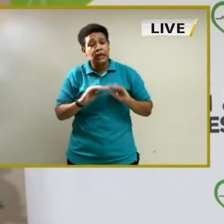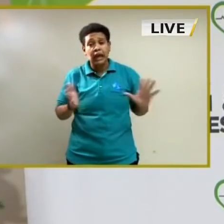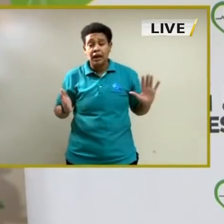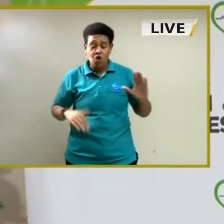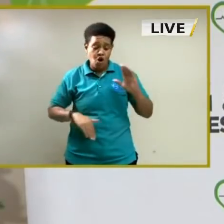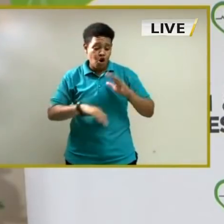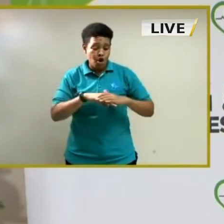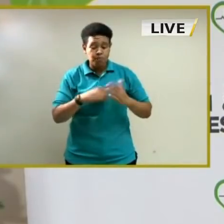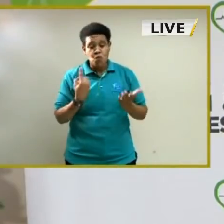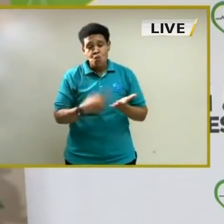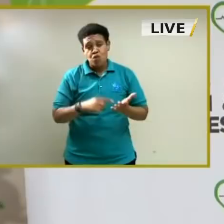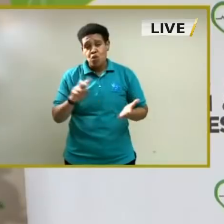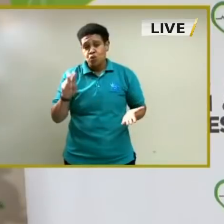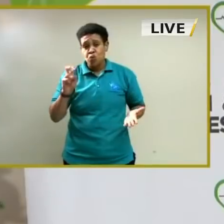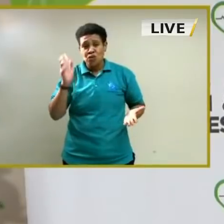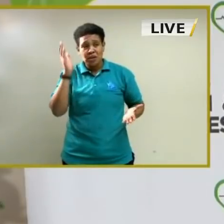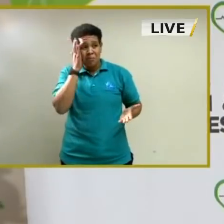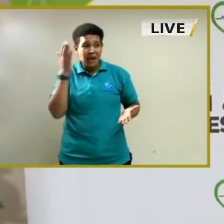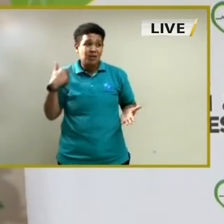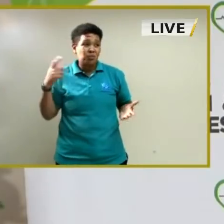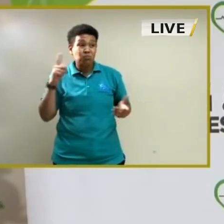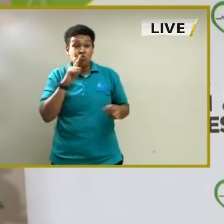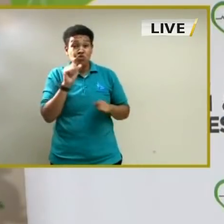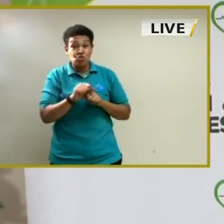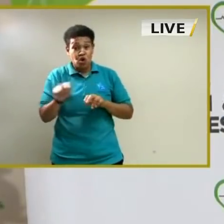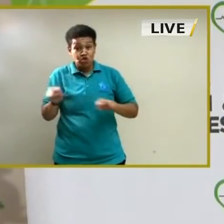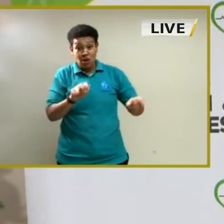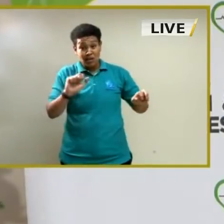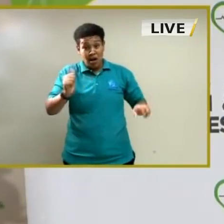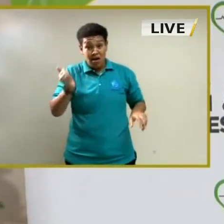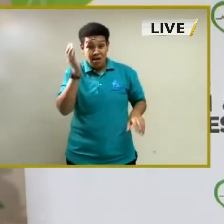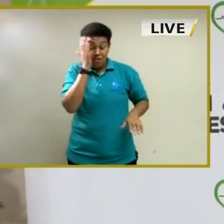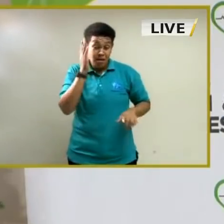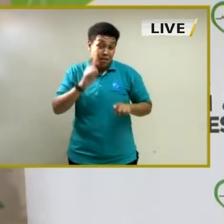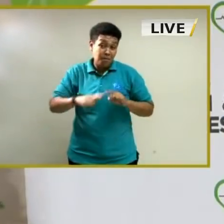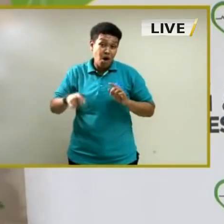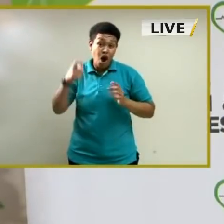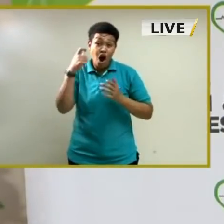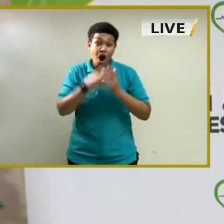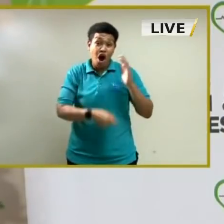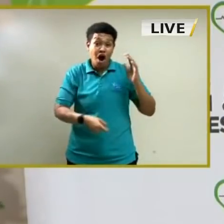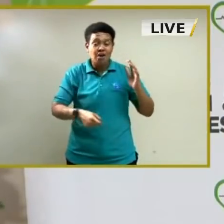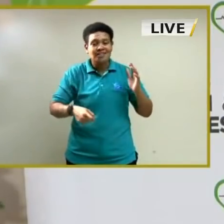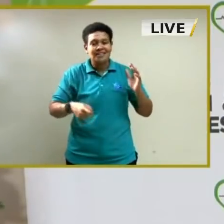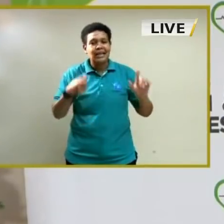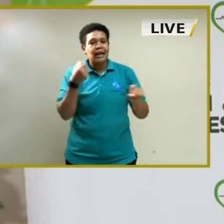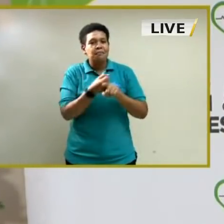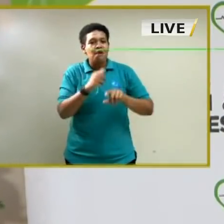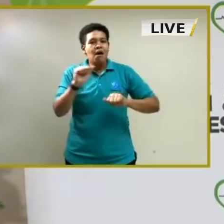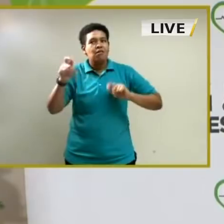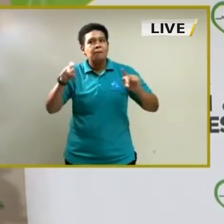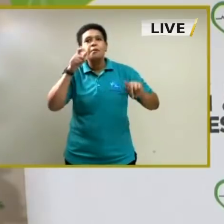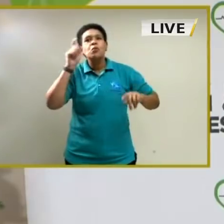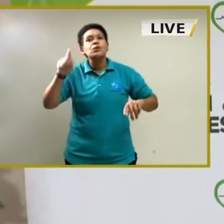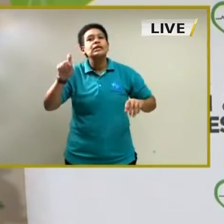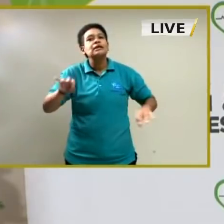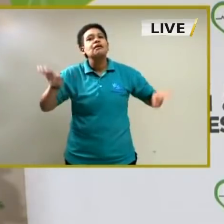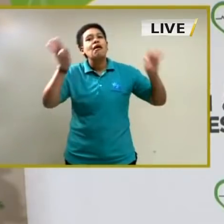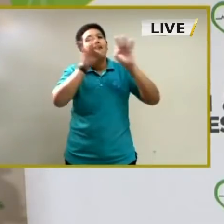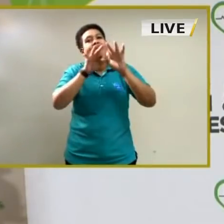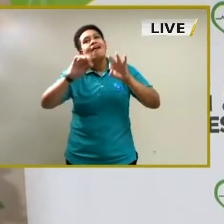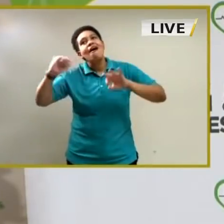We cannot, I'm sure, transition other beds, but it will be at a severe cost to other persons who need critical care, which